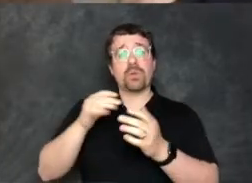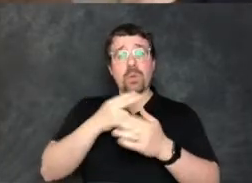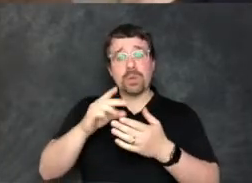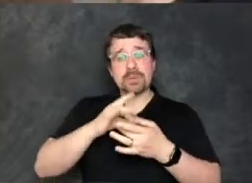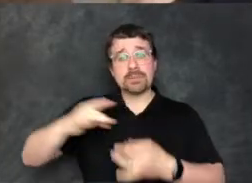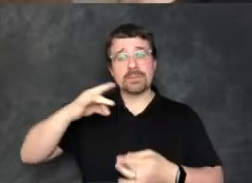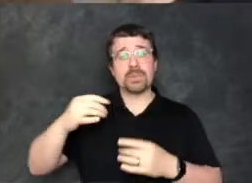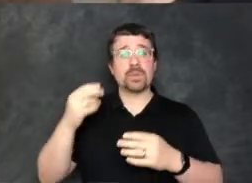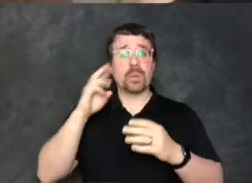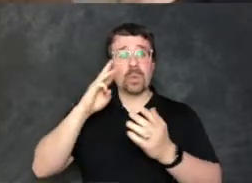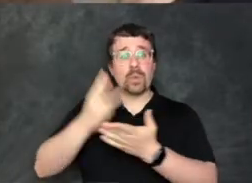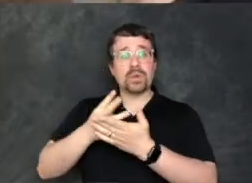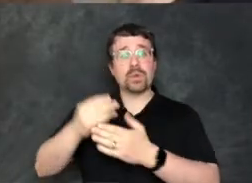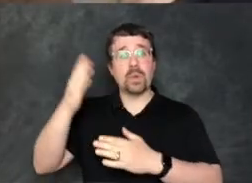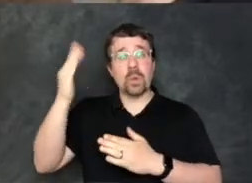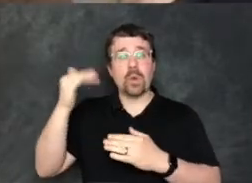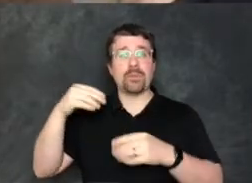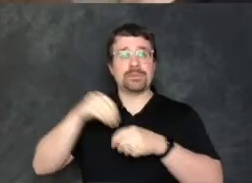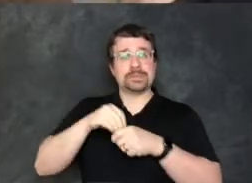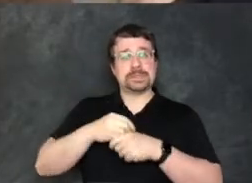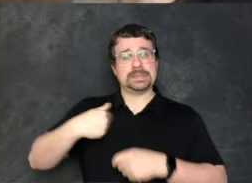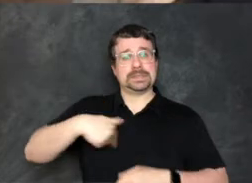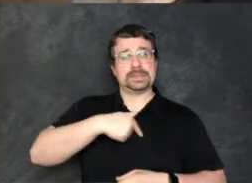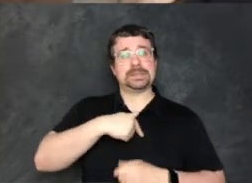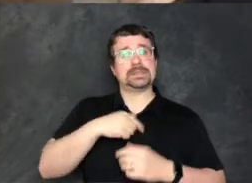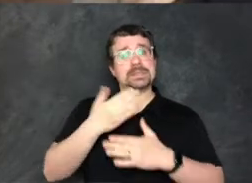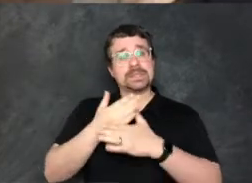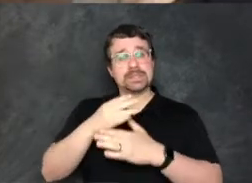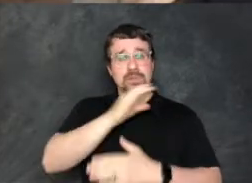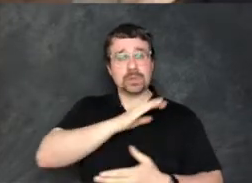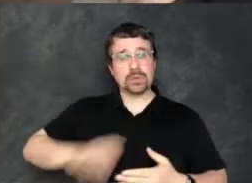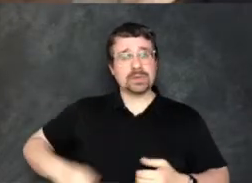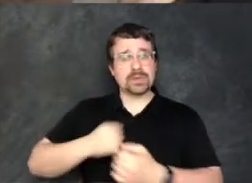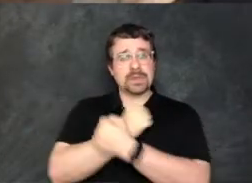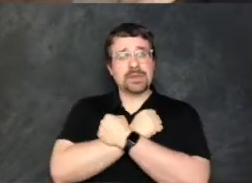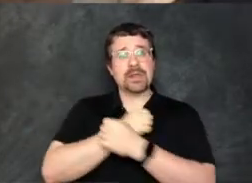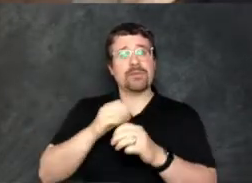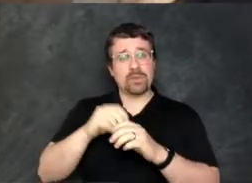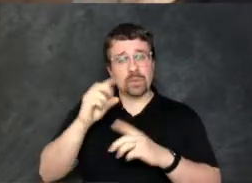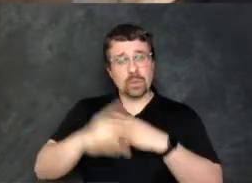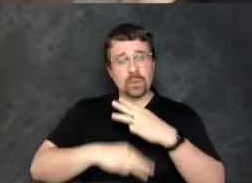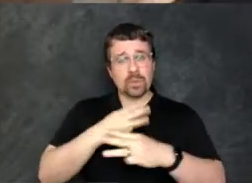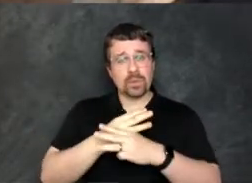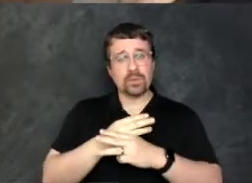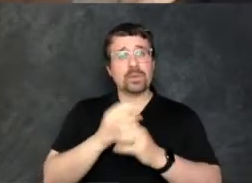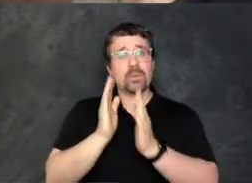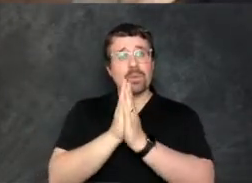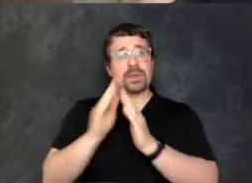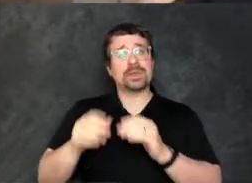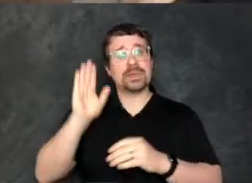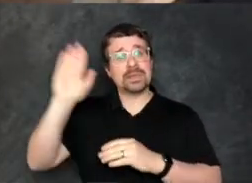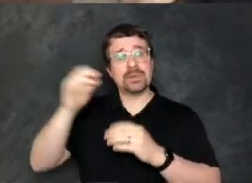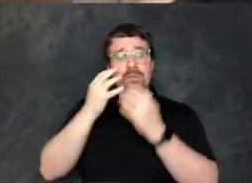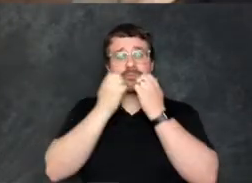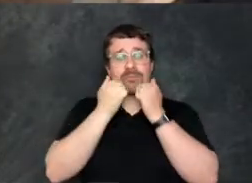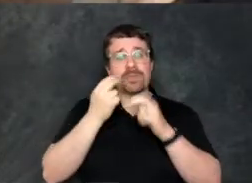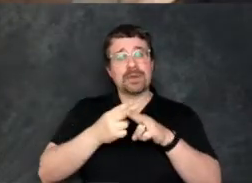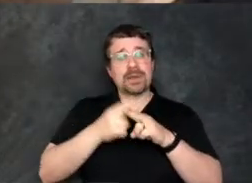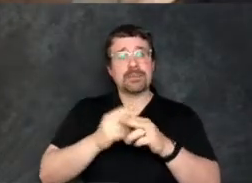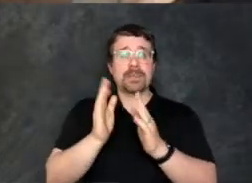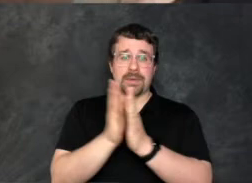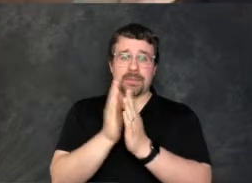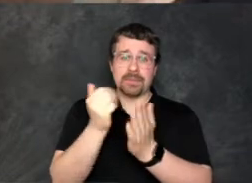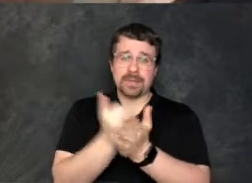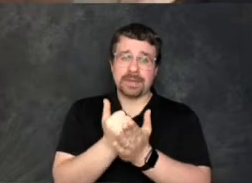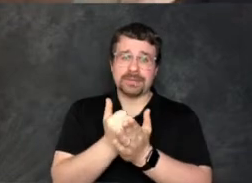following the promptings of the Holy Spirit, and witness to the hope that is within us, sharing Christ's love in the world. We pray